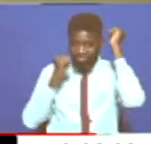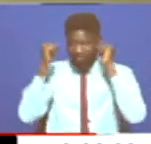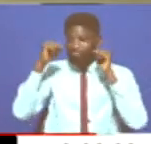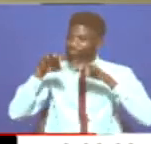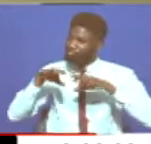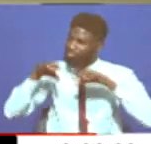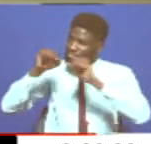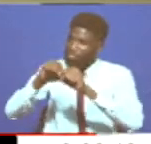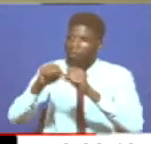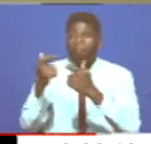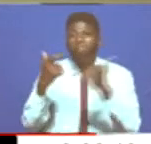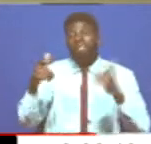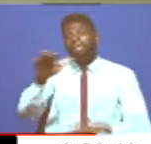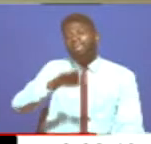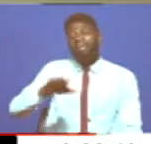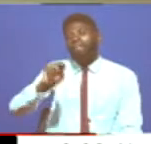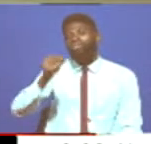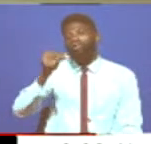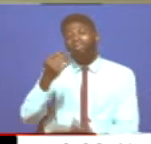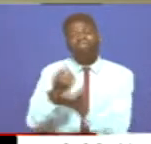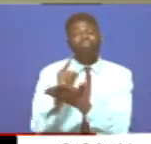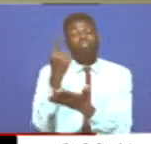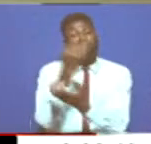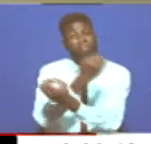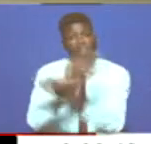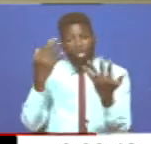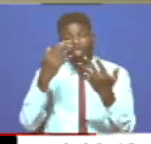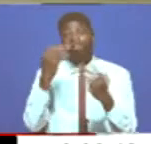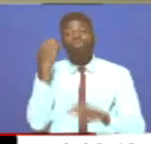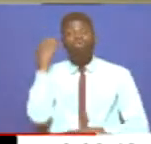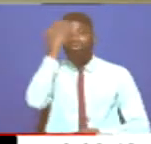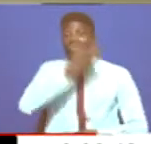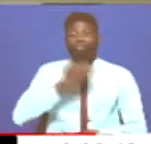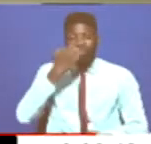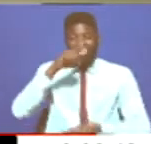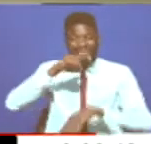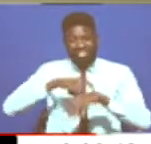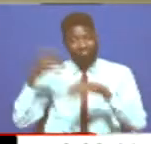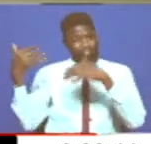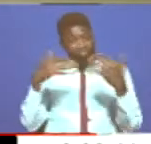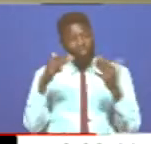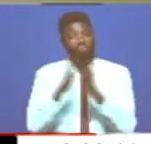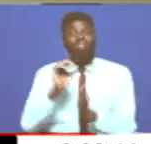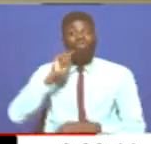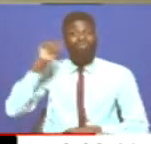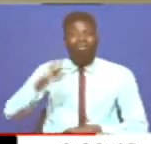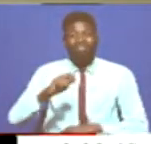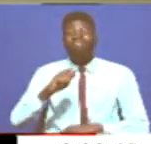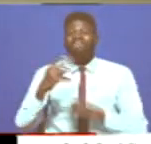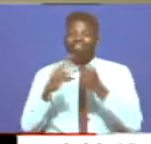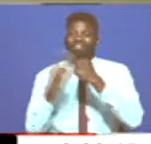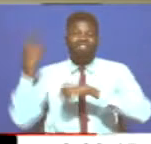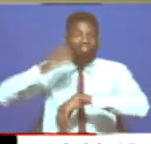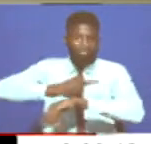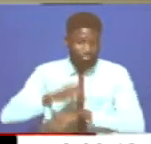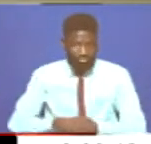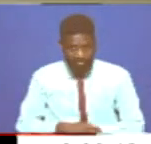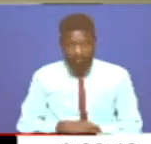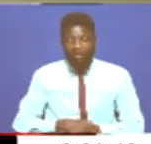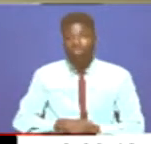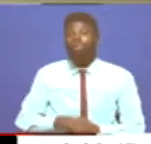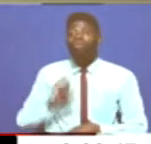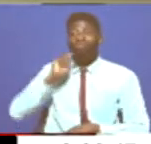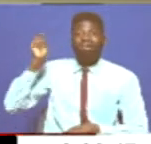nuclear plant in Europe as its war on Ukraine enters the ninth day. Ukrainian authorities say Russian forces attacked